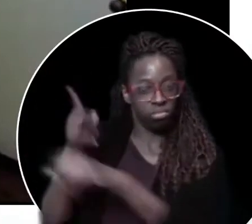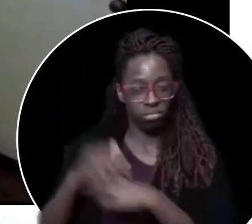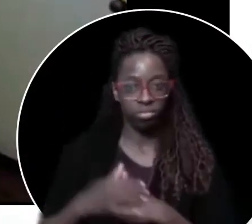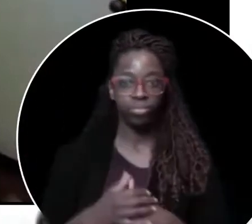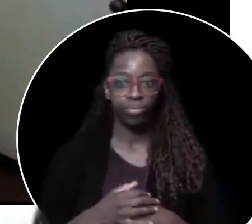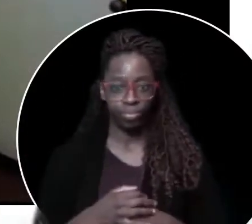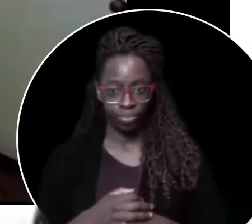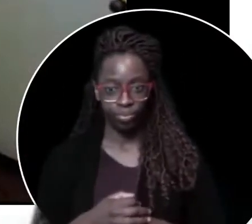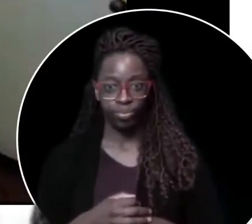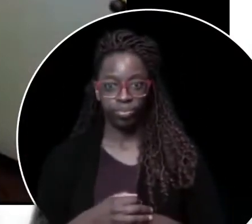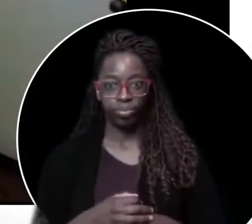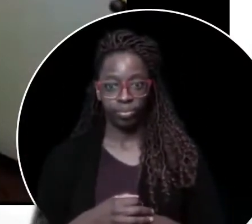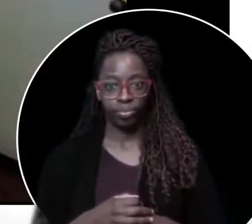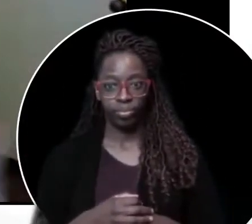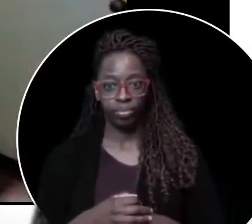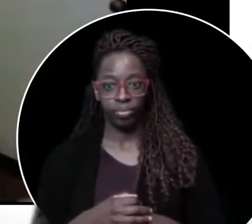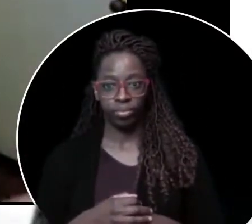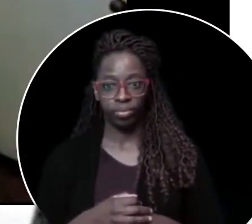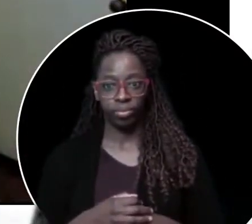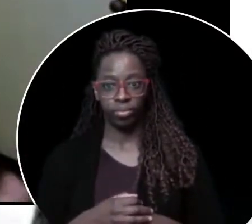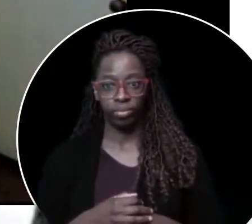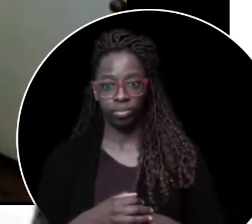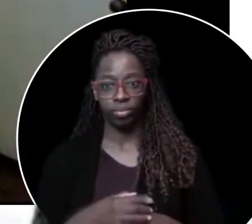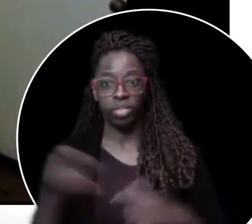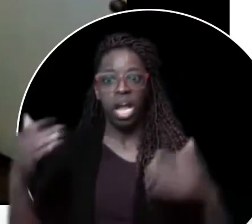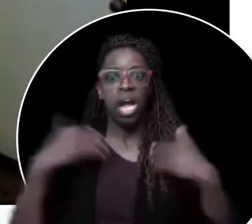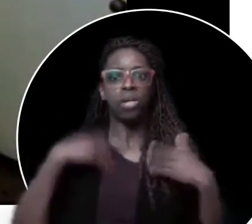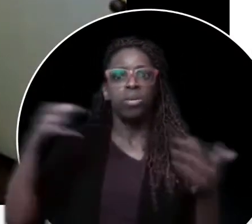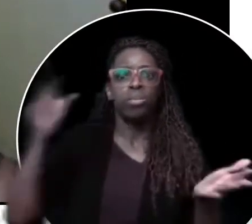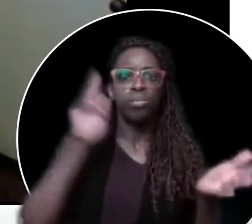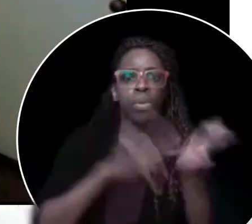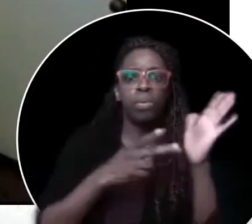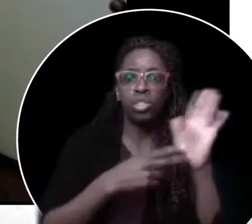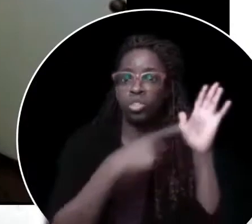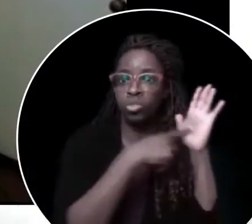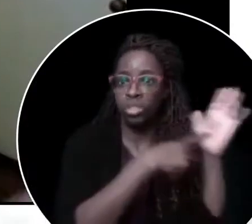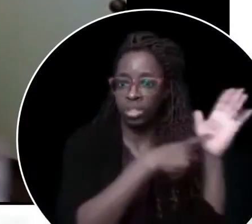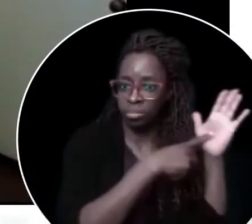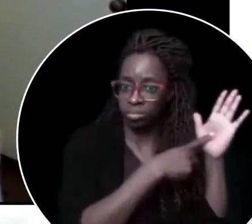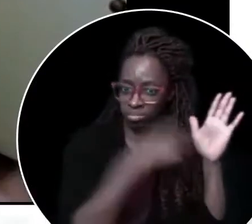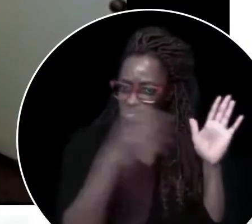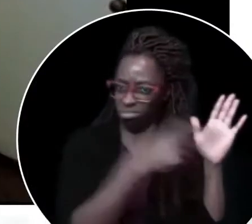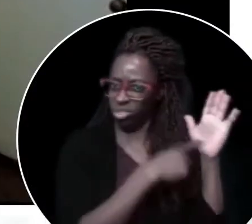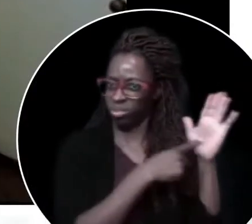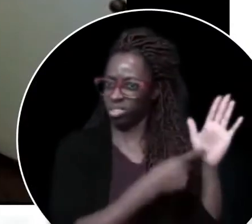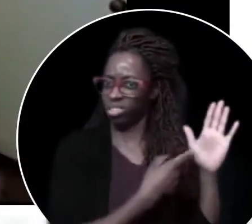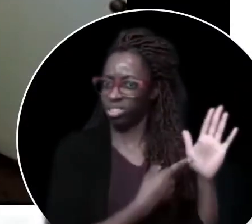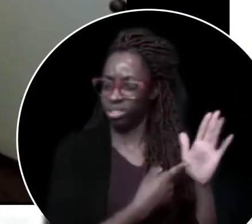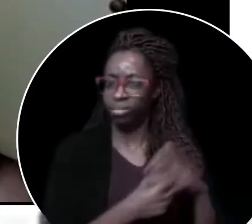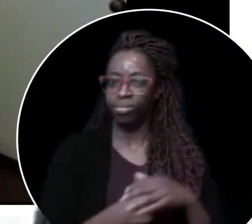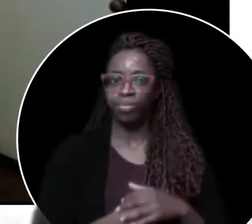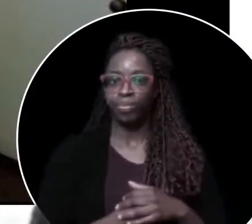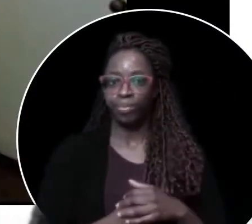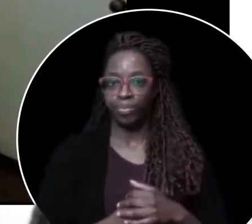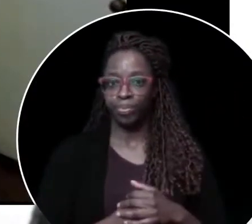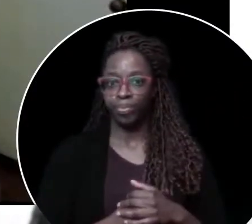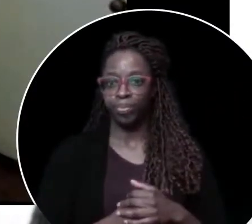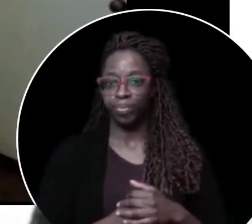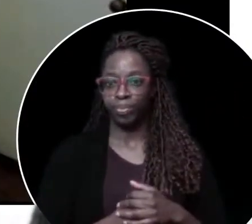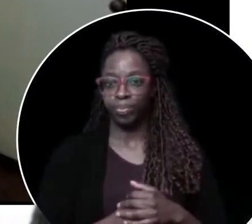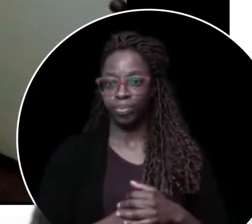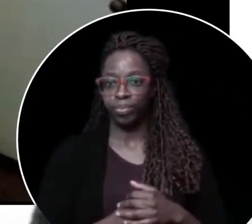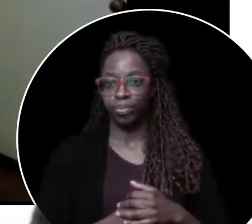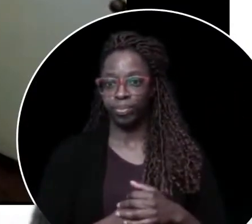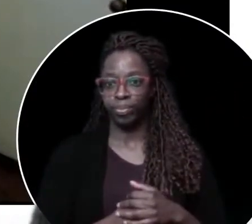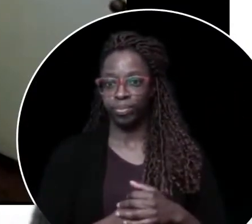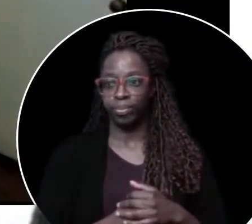representative bodies, right? Which create these laws, and then you have a judiciary which is supposed to interpret them. And we know how the